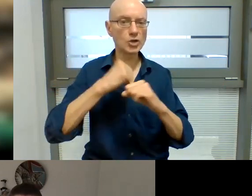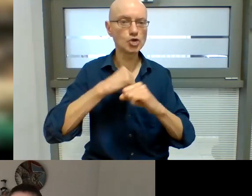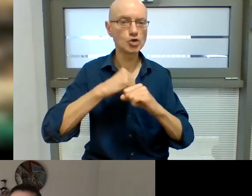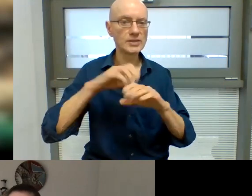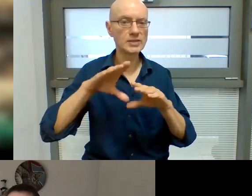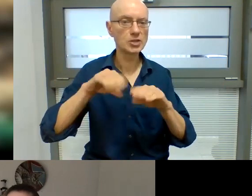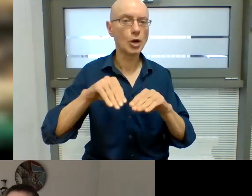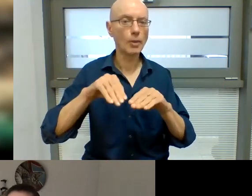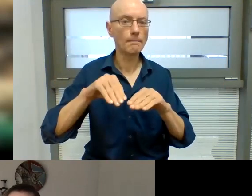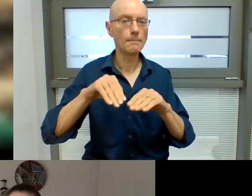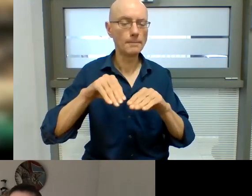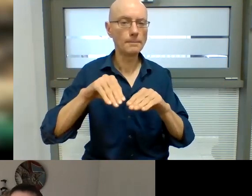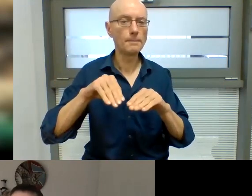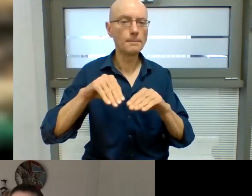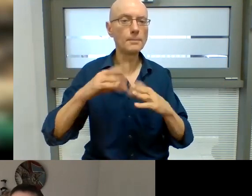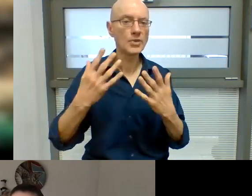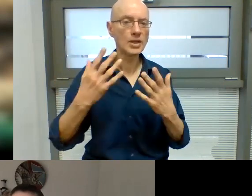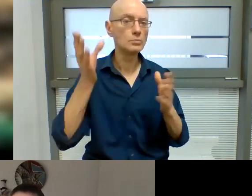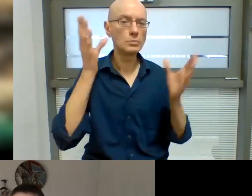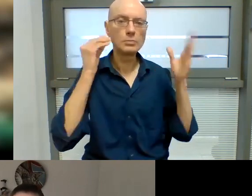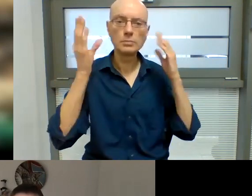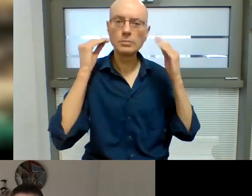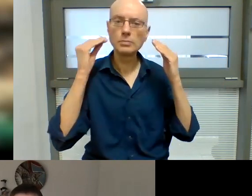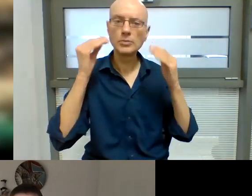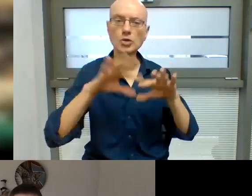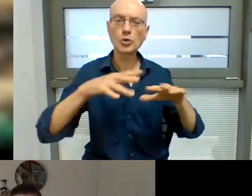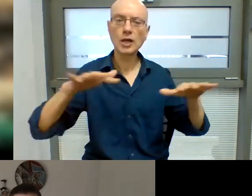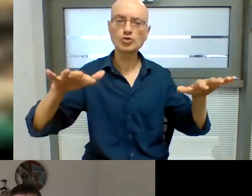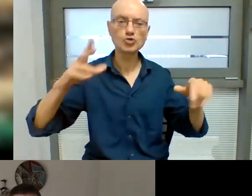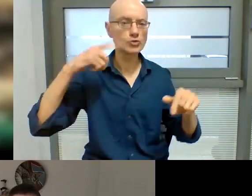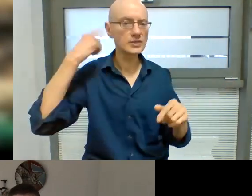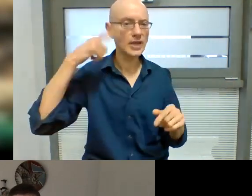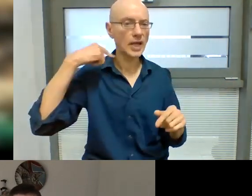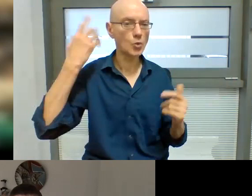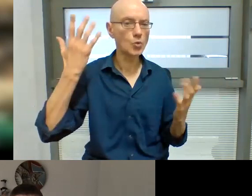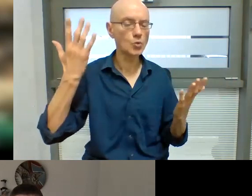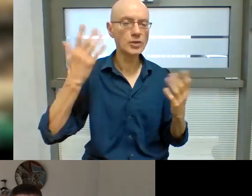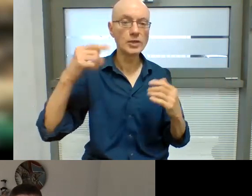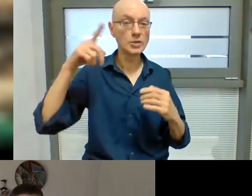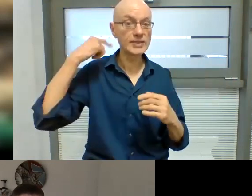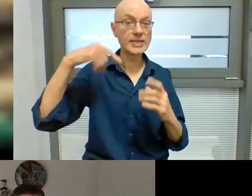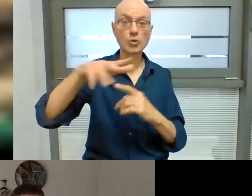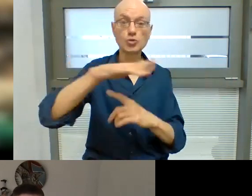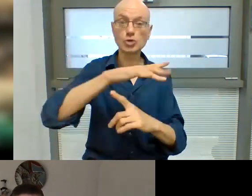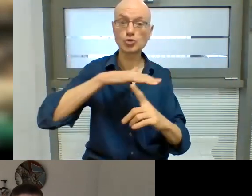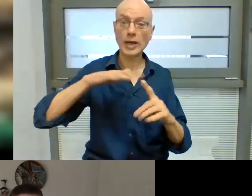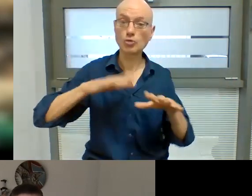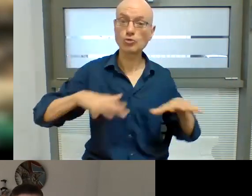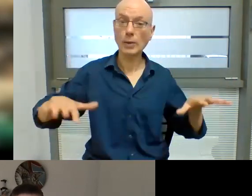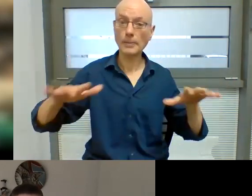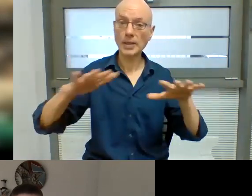standstill. So again, the sounds around me definitely